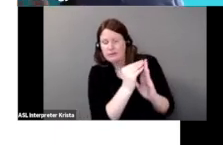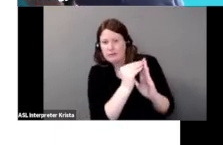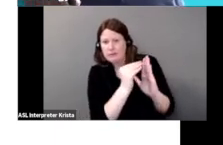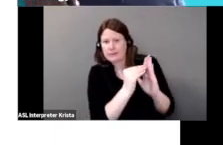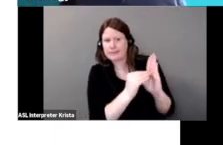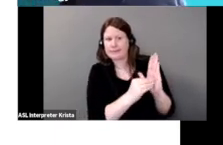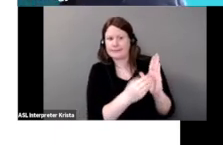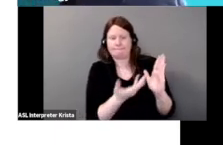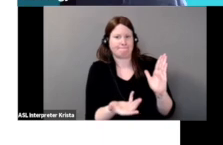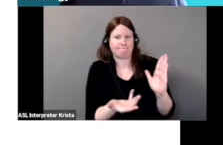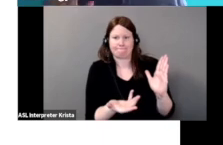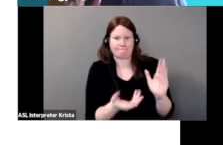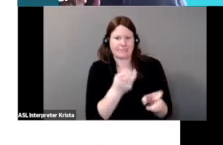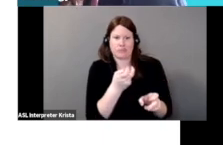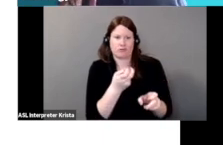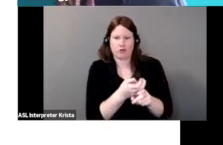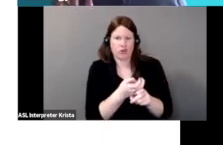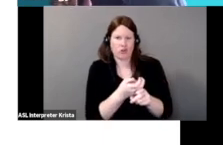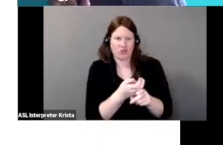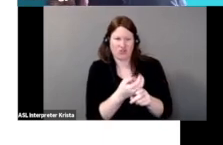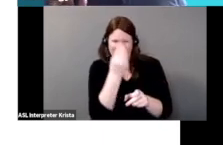It's hard to give a definitive answer.